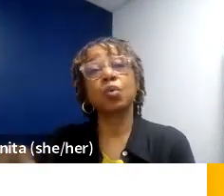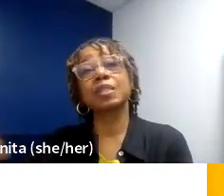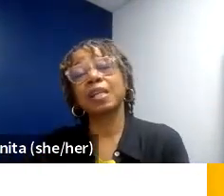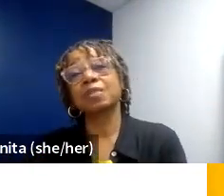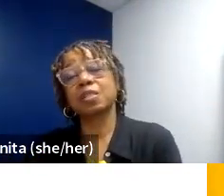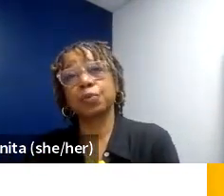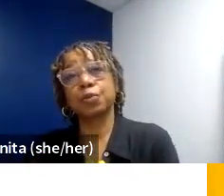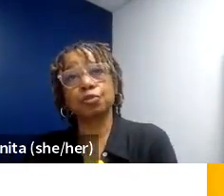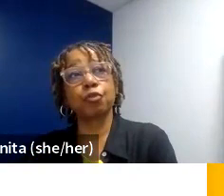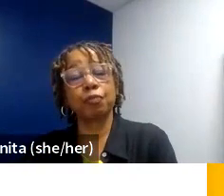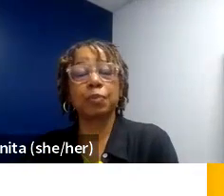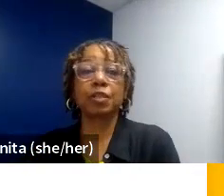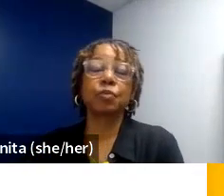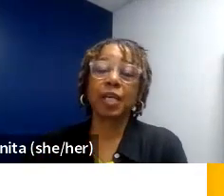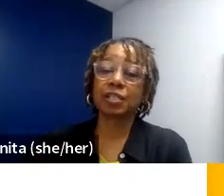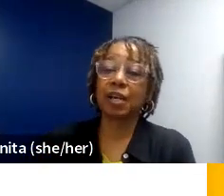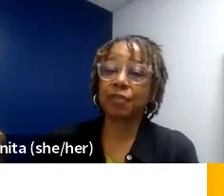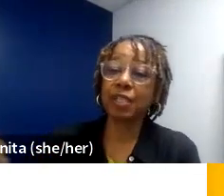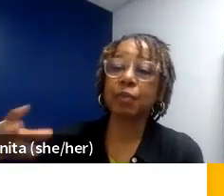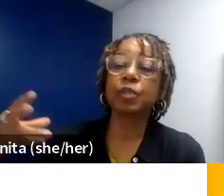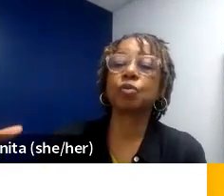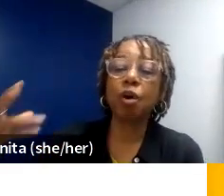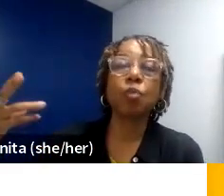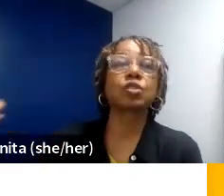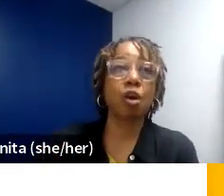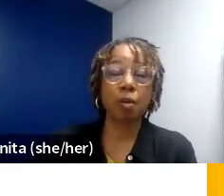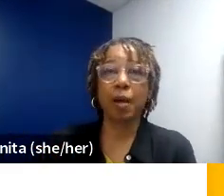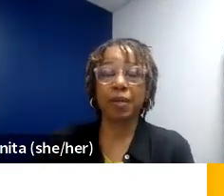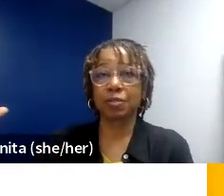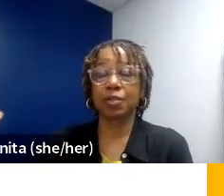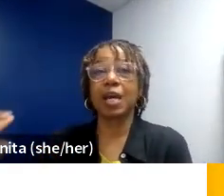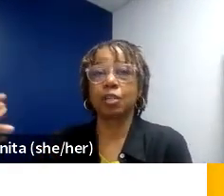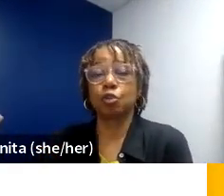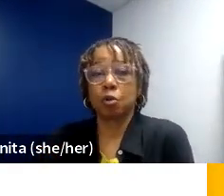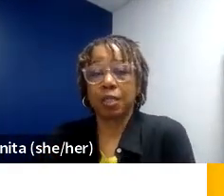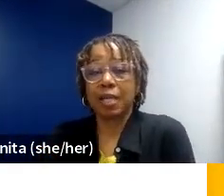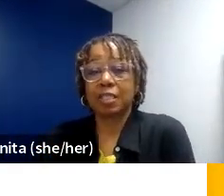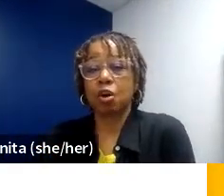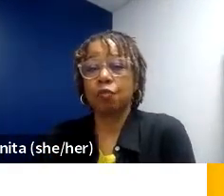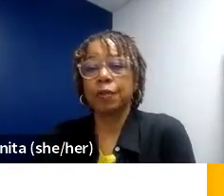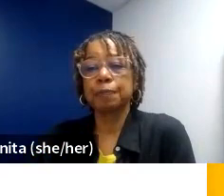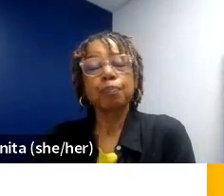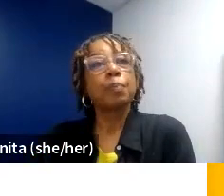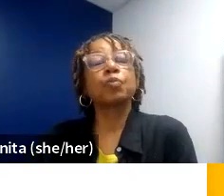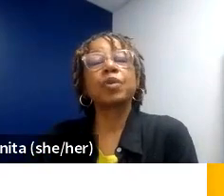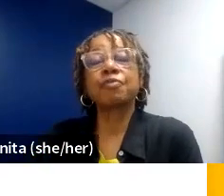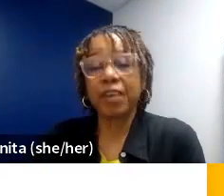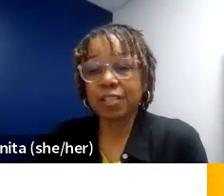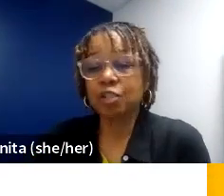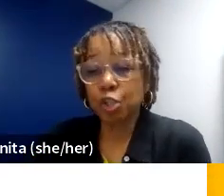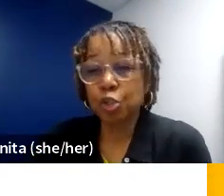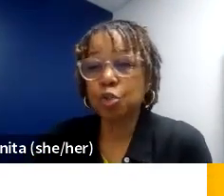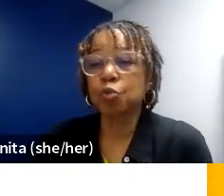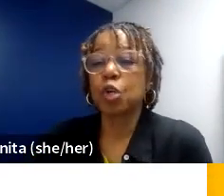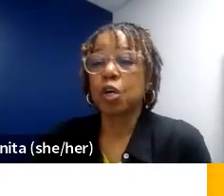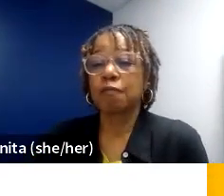And so what that it has produced for people living with HIV that we don't always talk about because we're kind of normalizing COVID, but we are